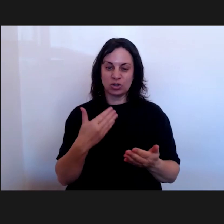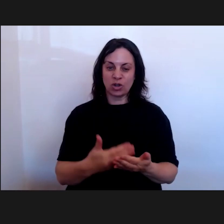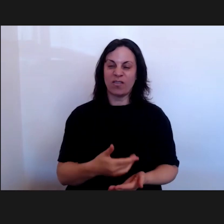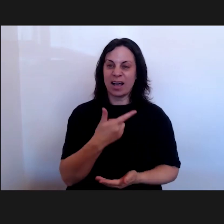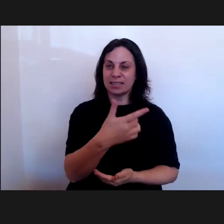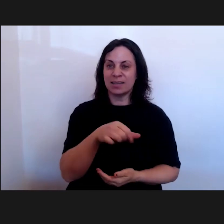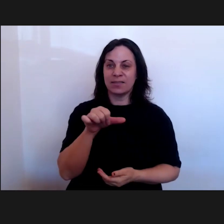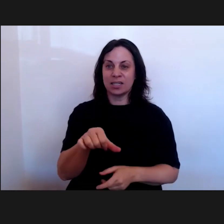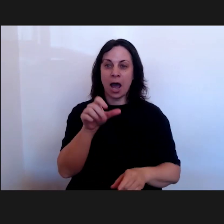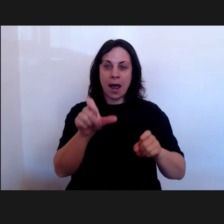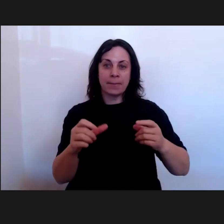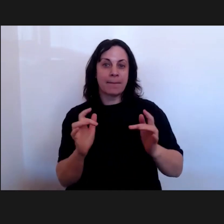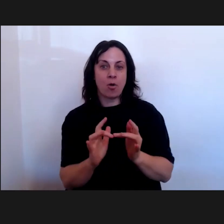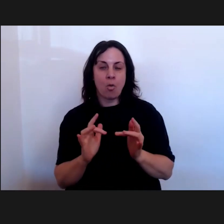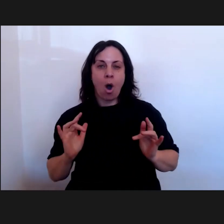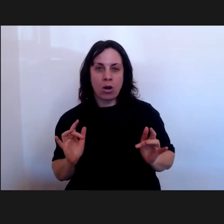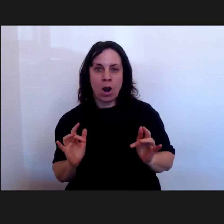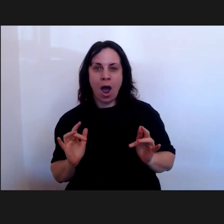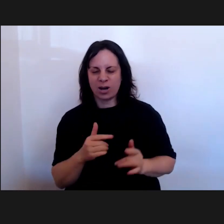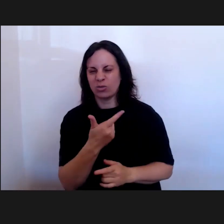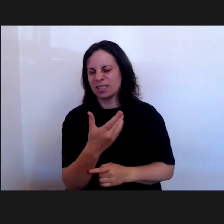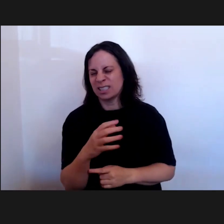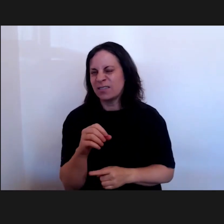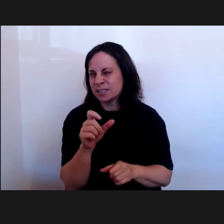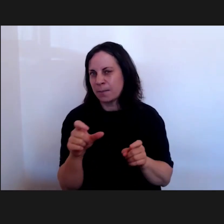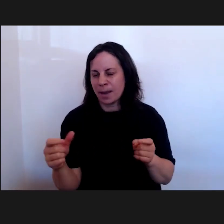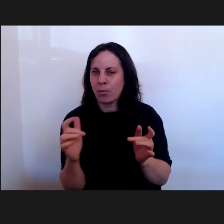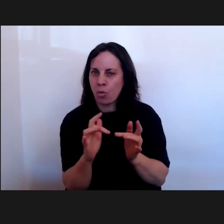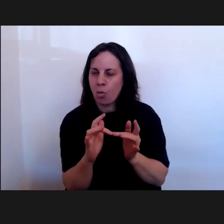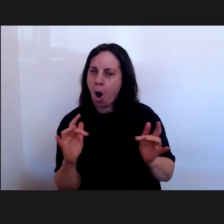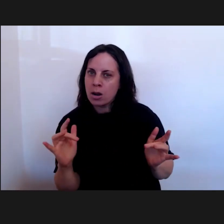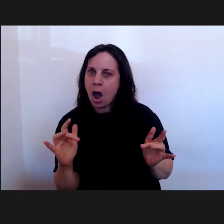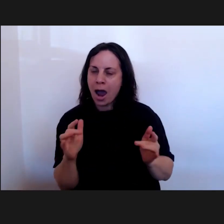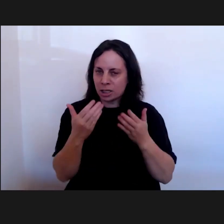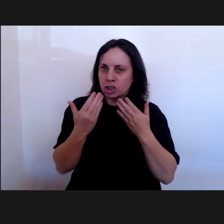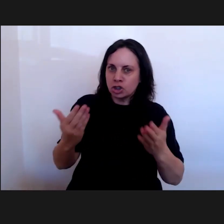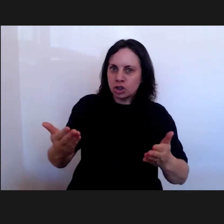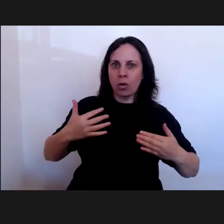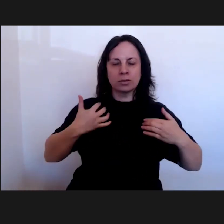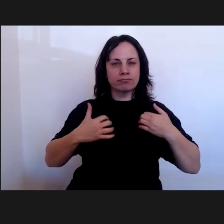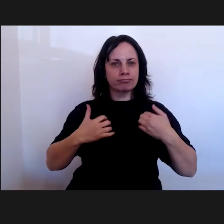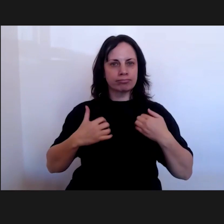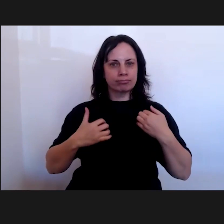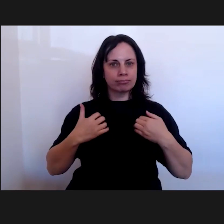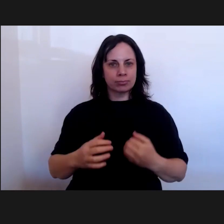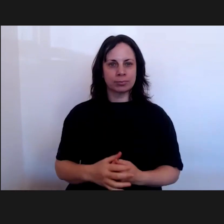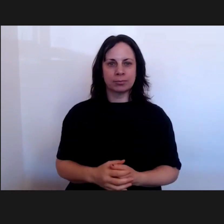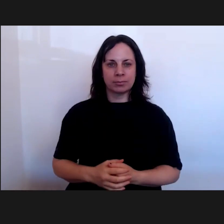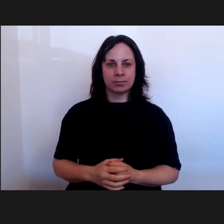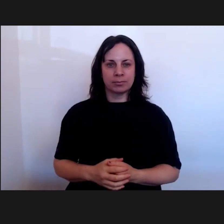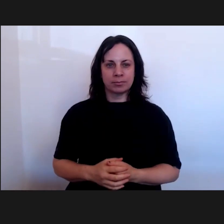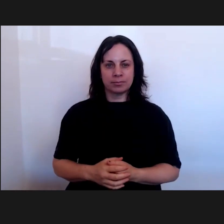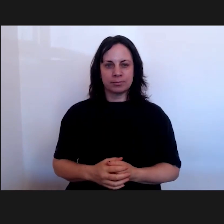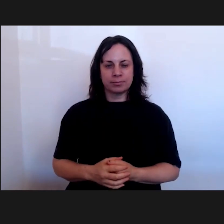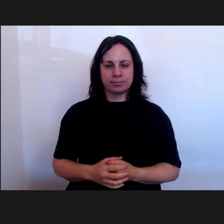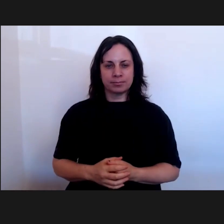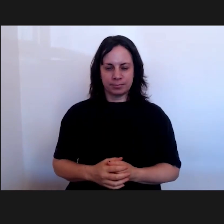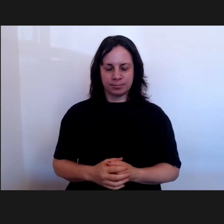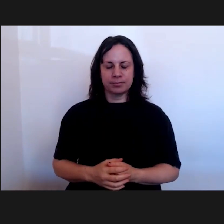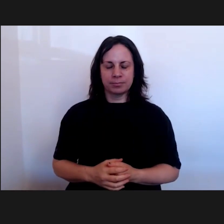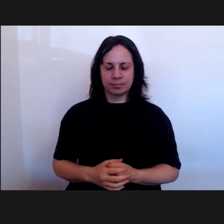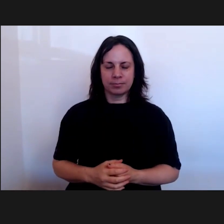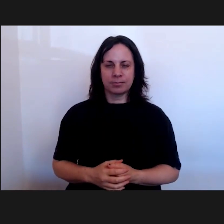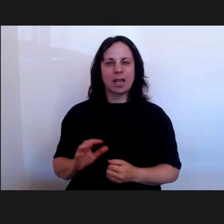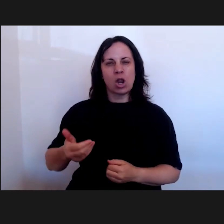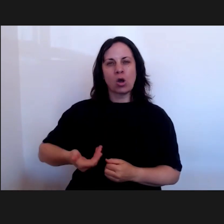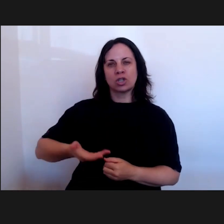meaningful participation and partnership looks like is really, really positive. And it's different to when we first came here, we just used to have people coming in and